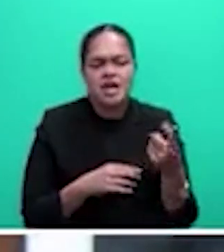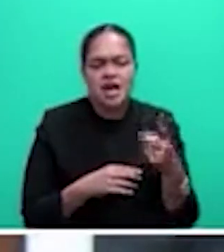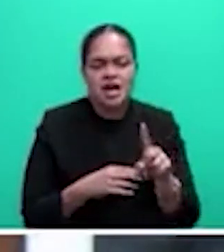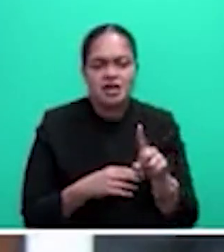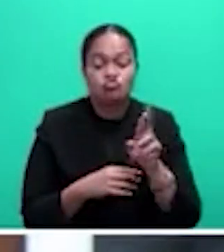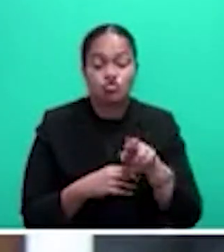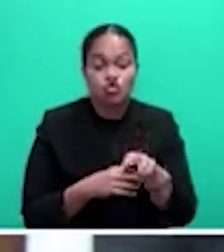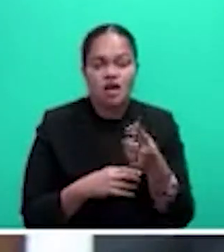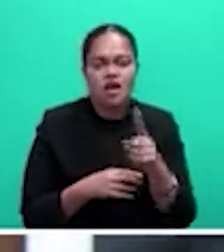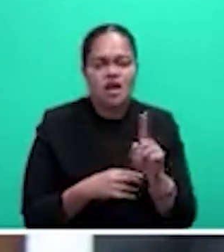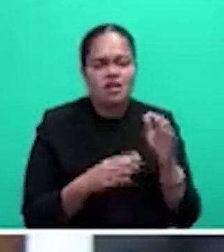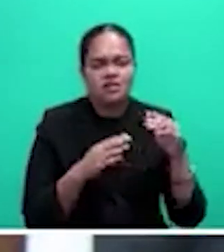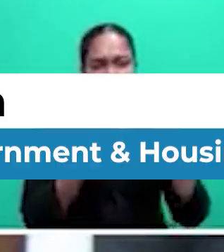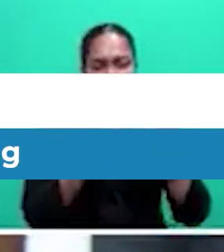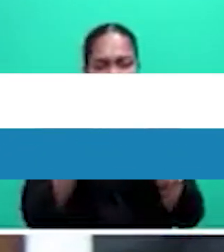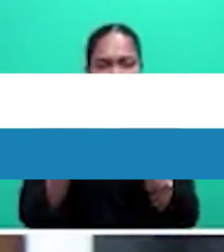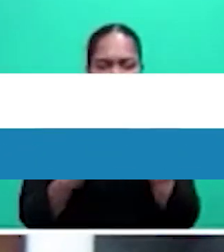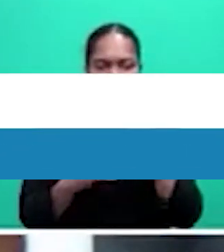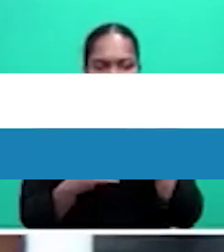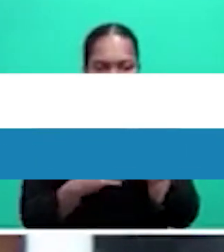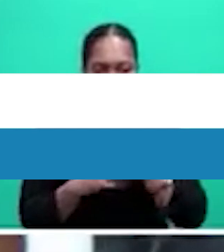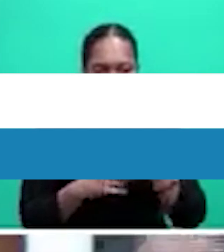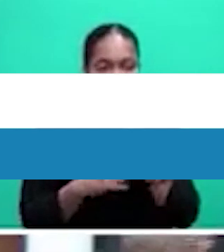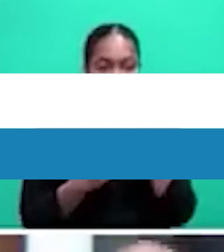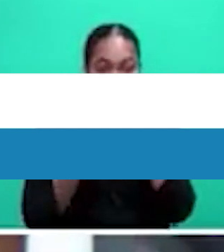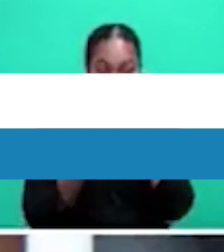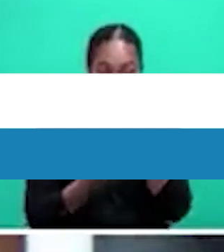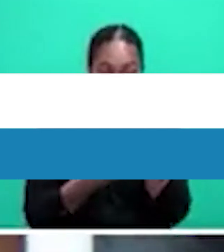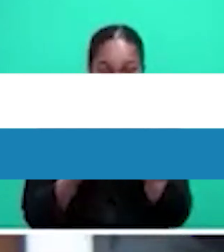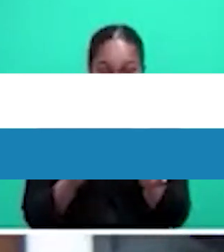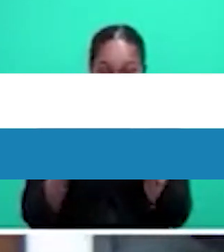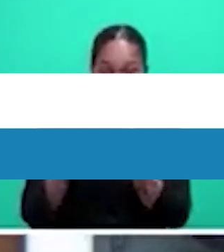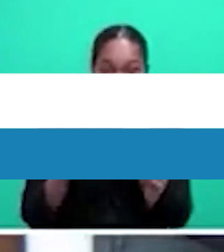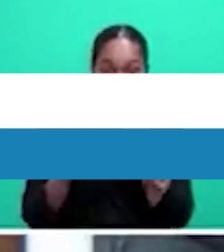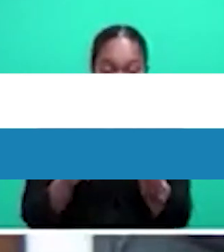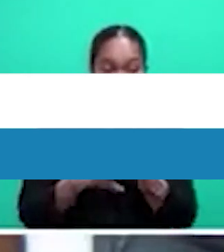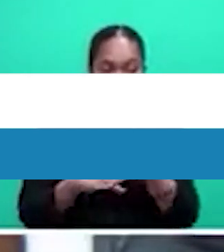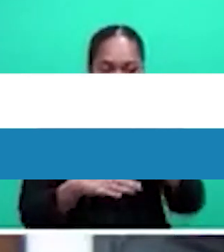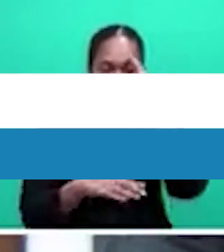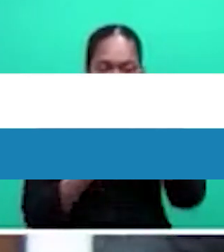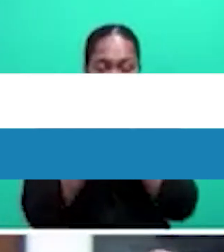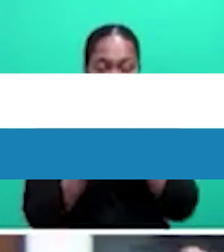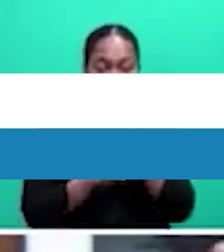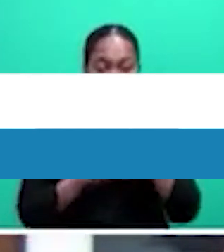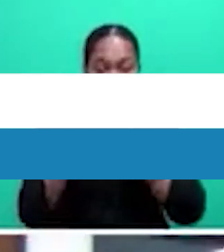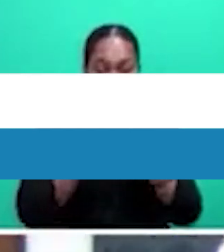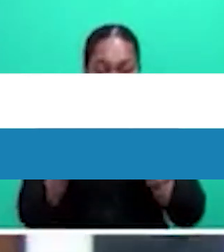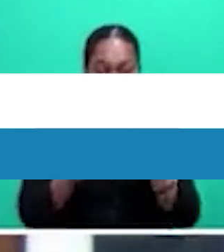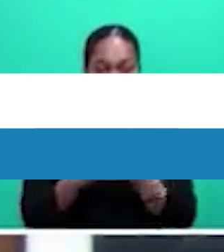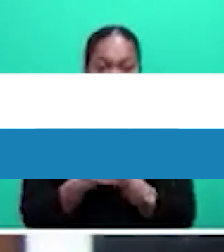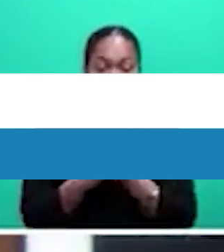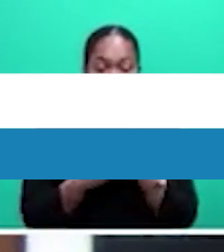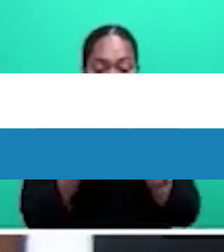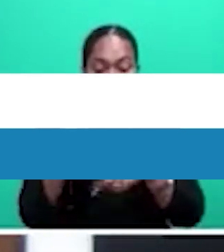Mr. Speaker, sir, as outlined by His Excellency, the new National Development Plan that is earmarked to be finalized in June